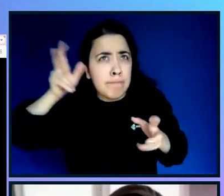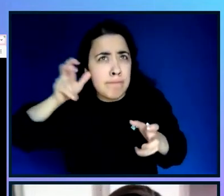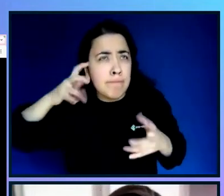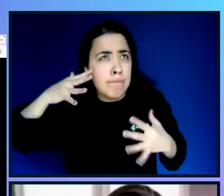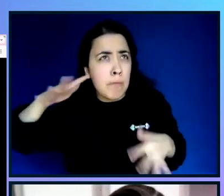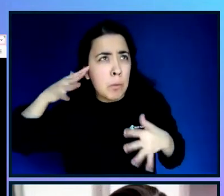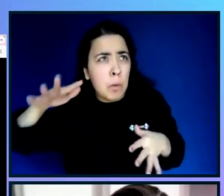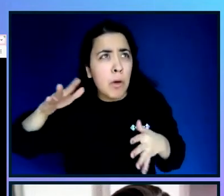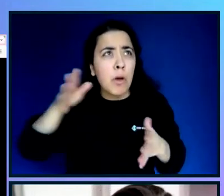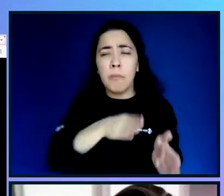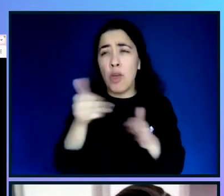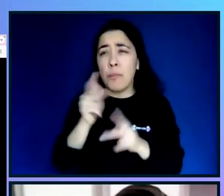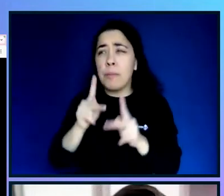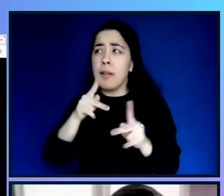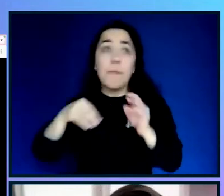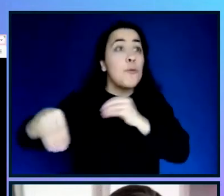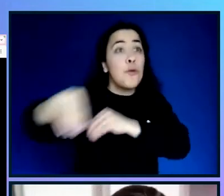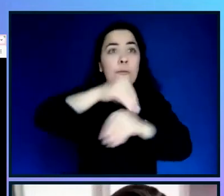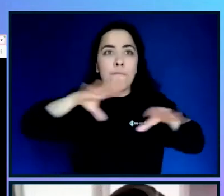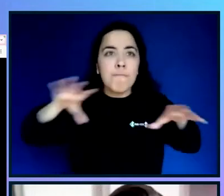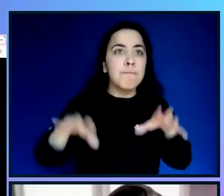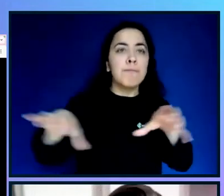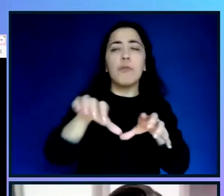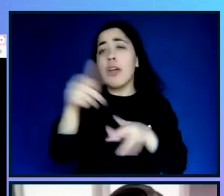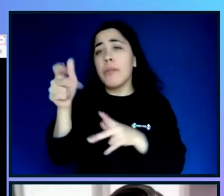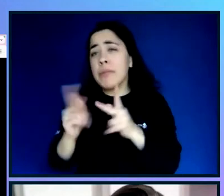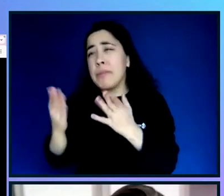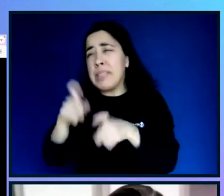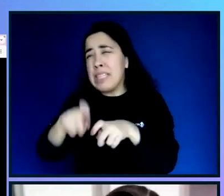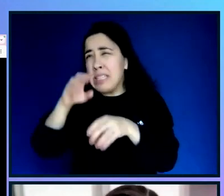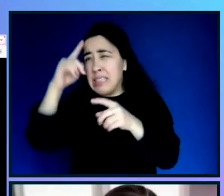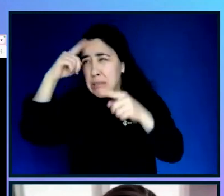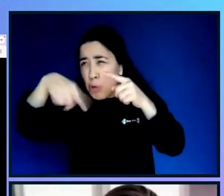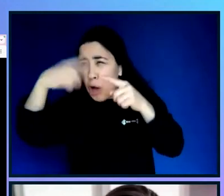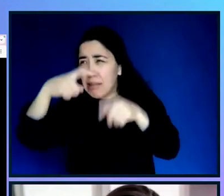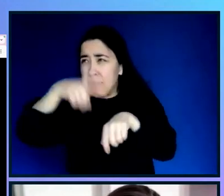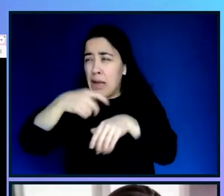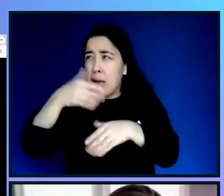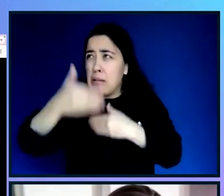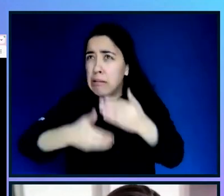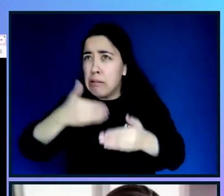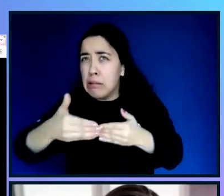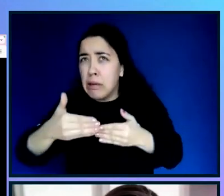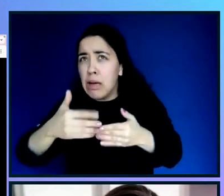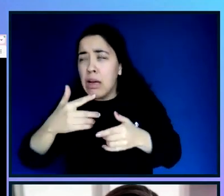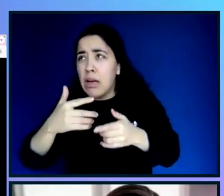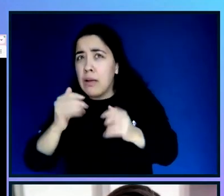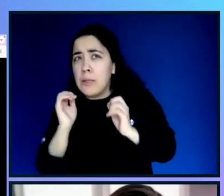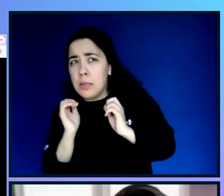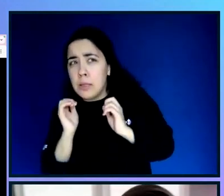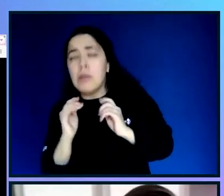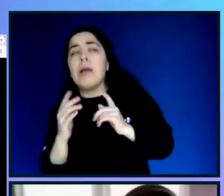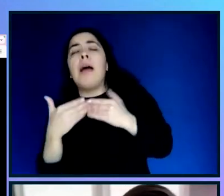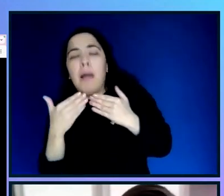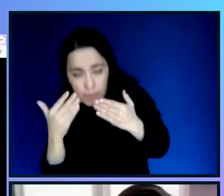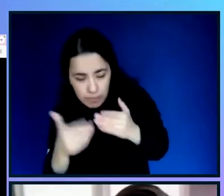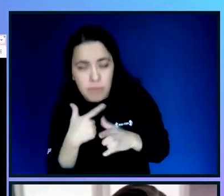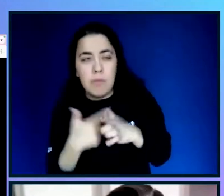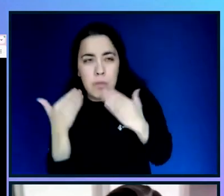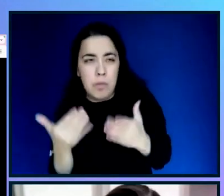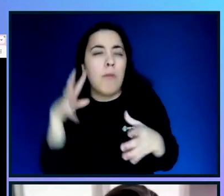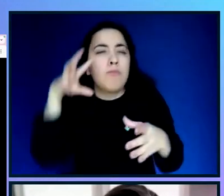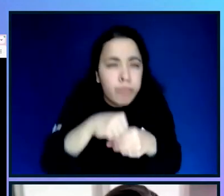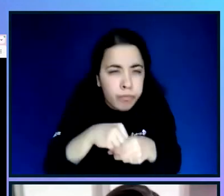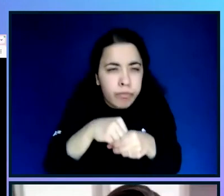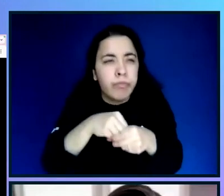around, and others may need more time to process before they can engage. Having recognition of